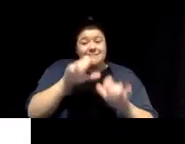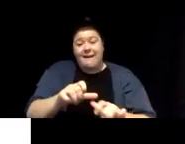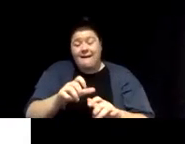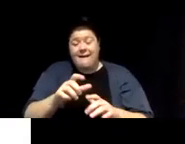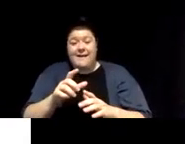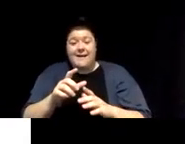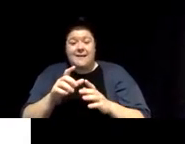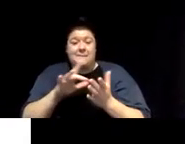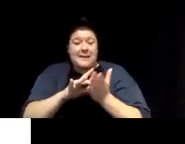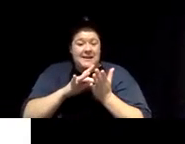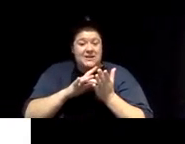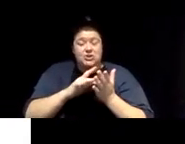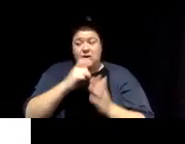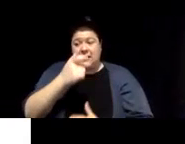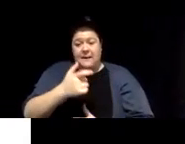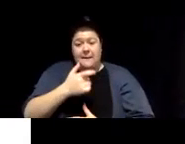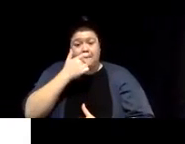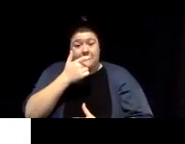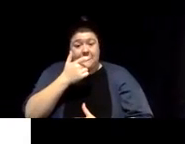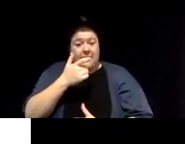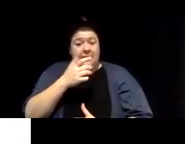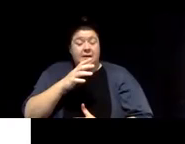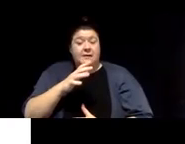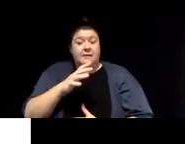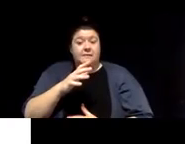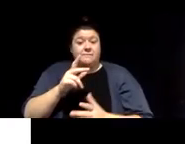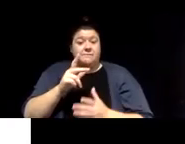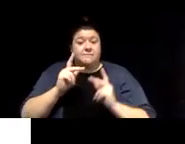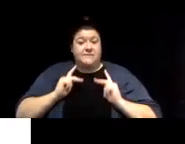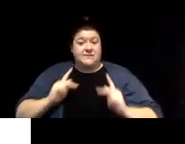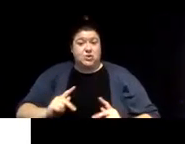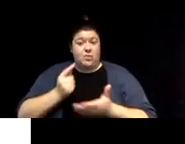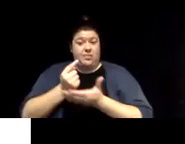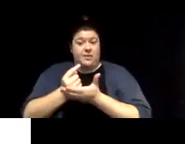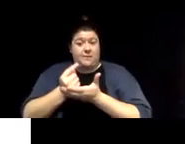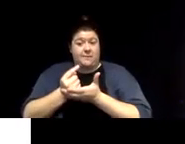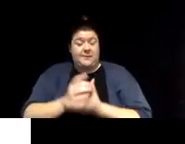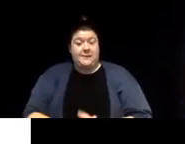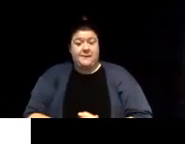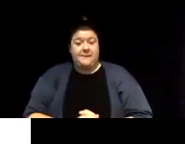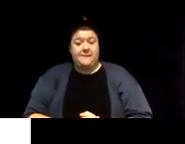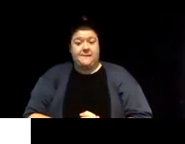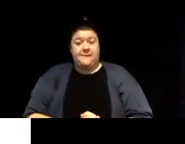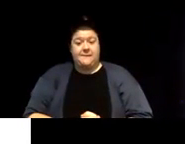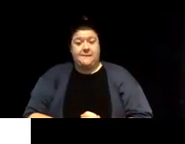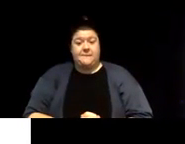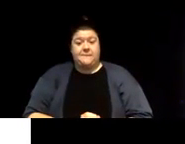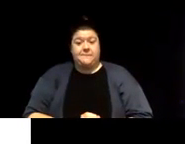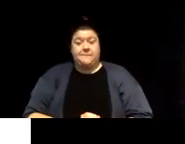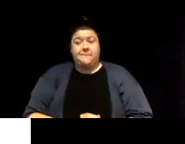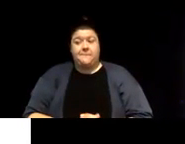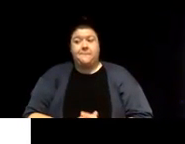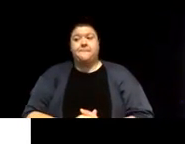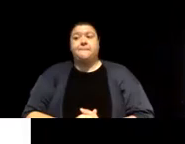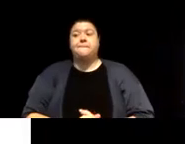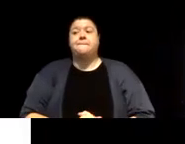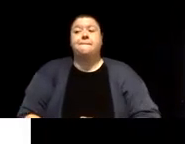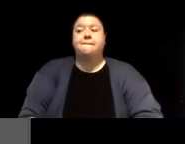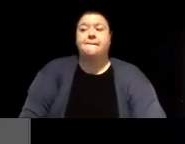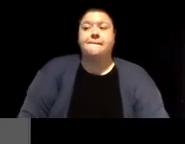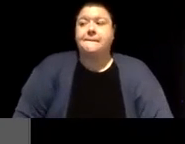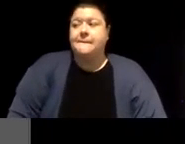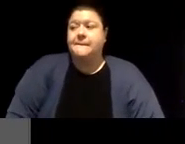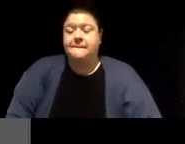muscle relaxers. You can get a bite guard through your dentist, or you can do physical therapy to ameliorate that as